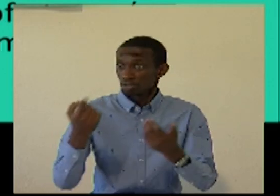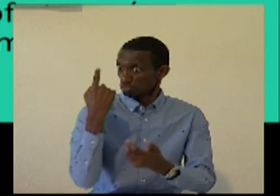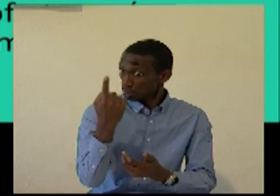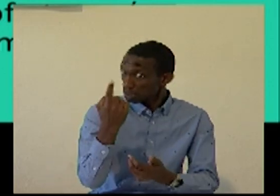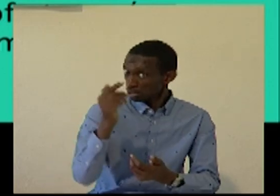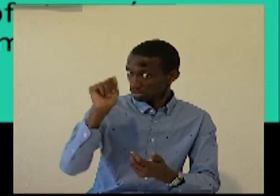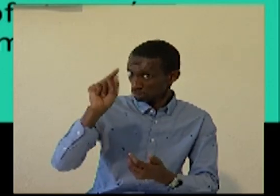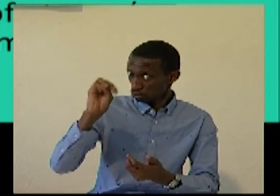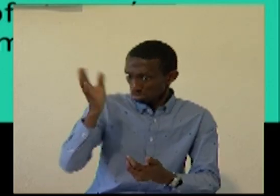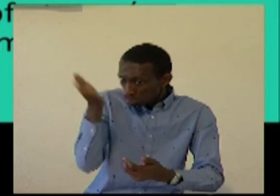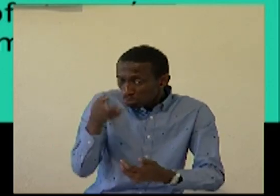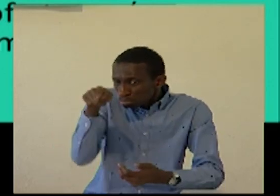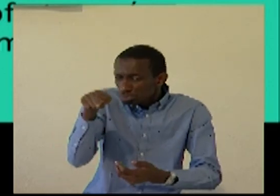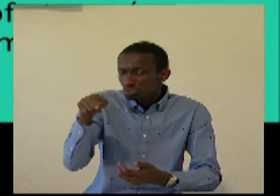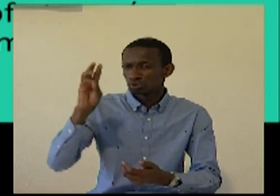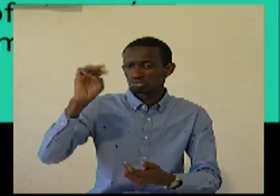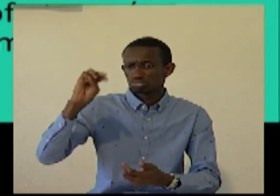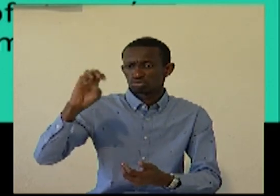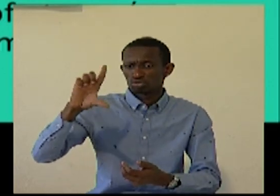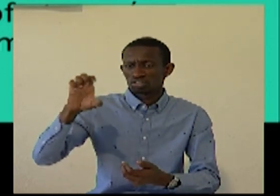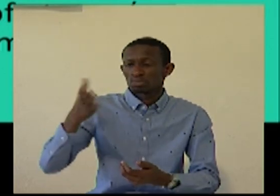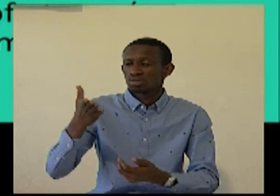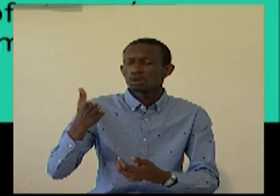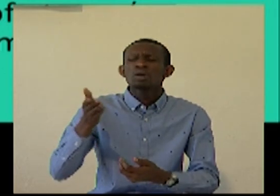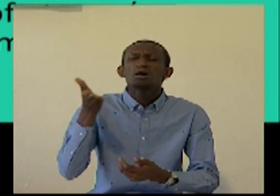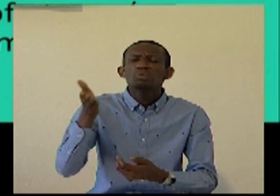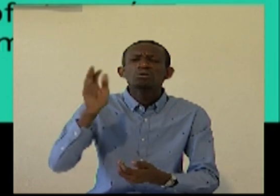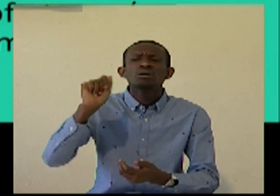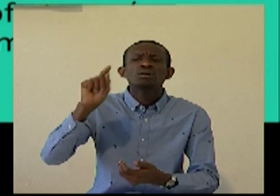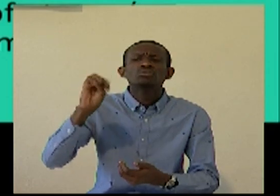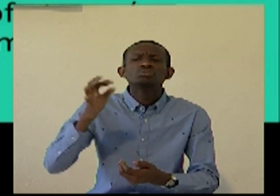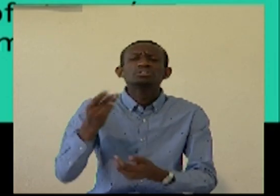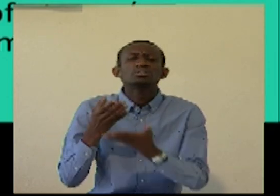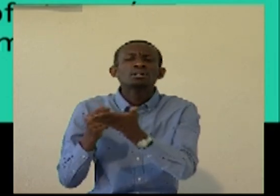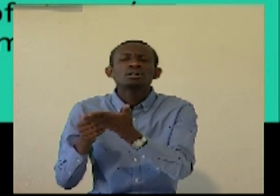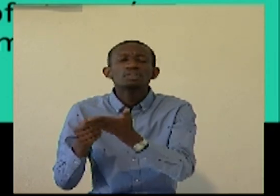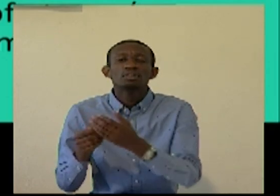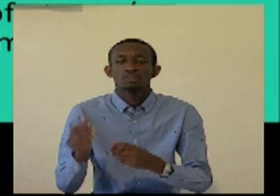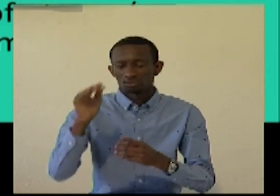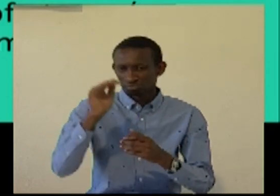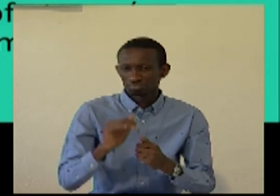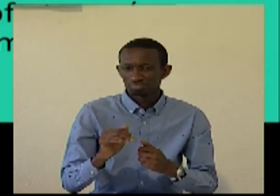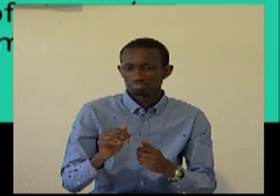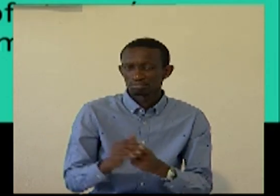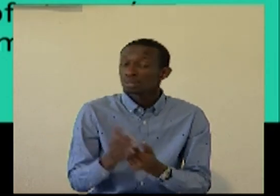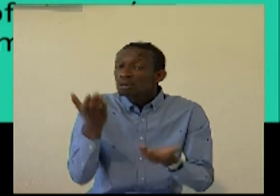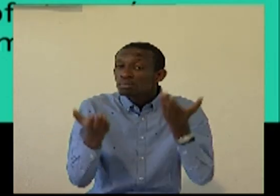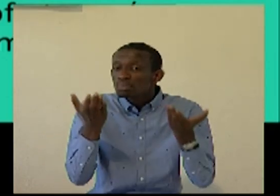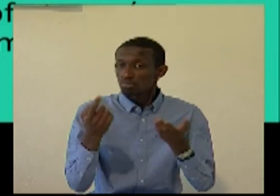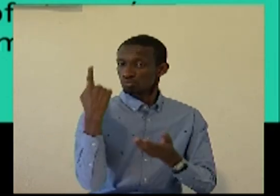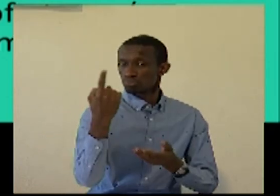1 molecule of carbon dioxide, so how many atoms will be present? The mass of 1 mole